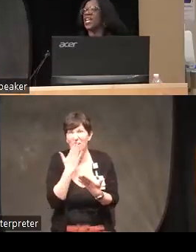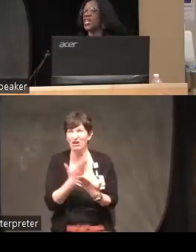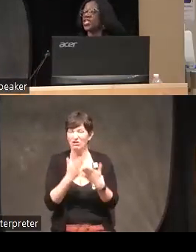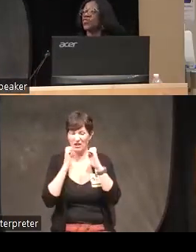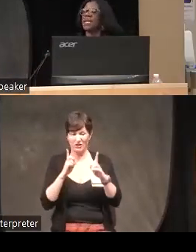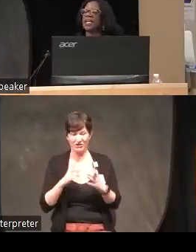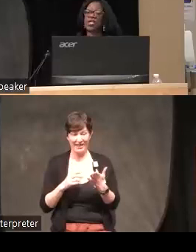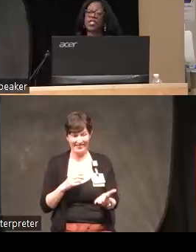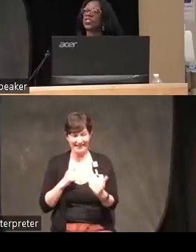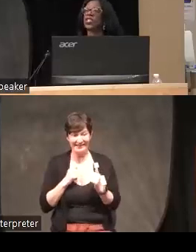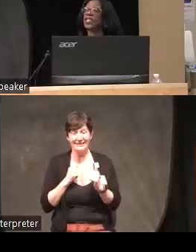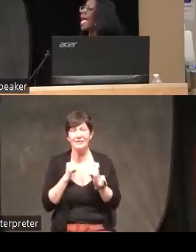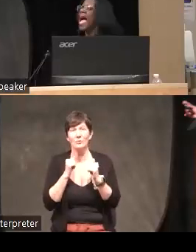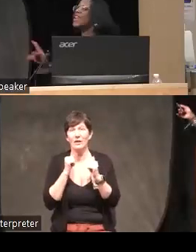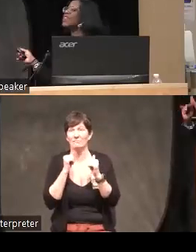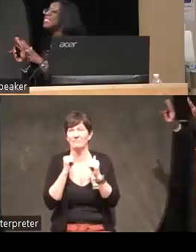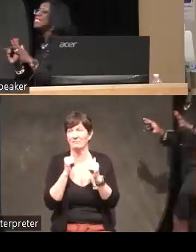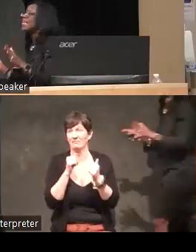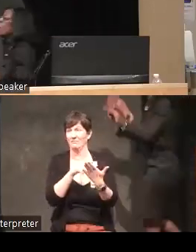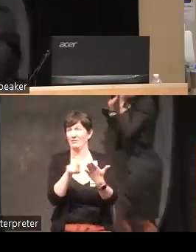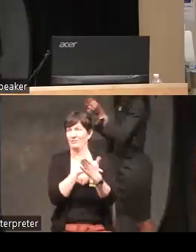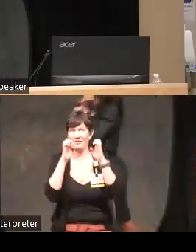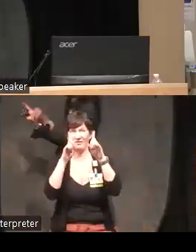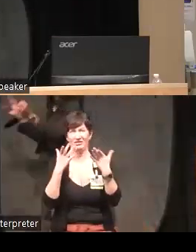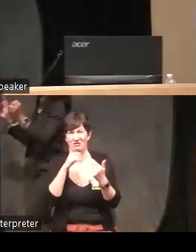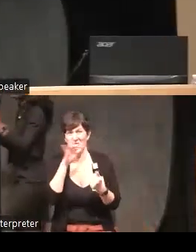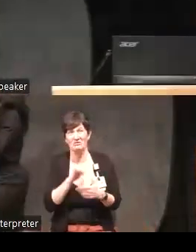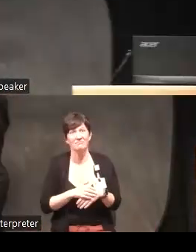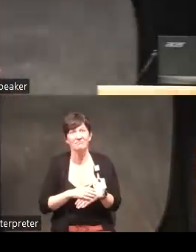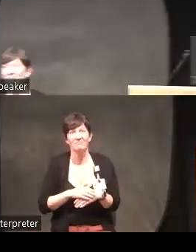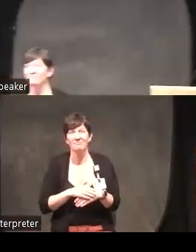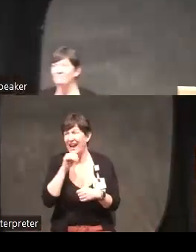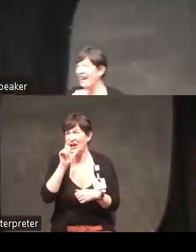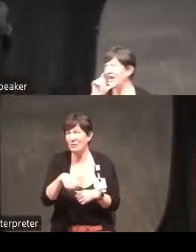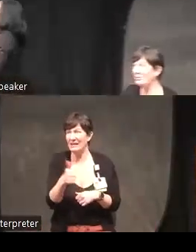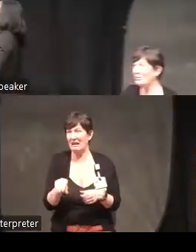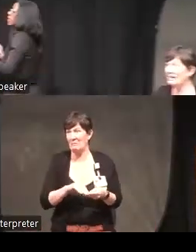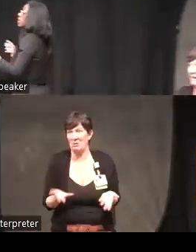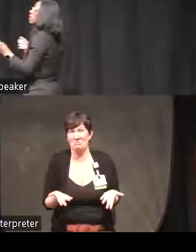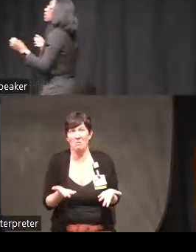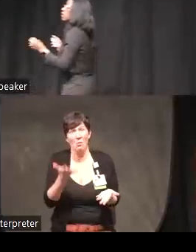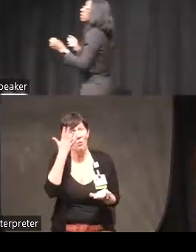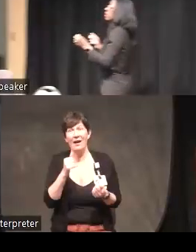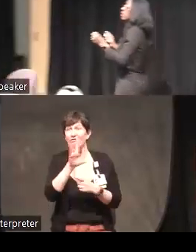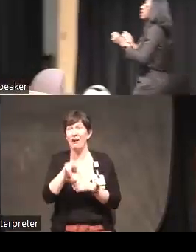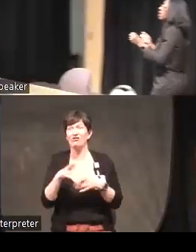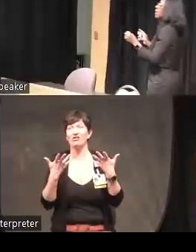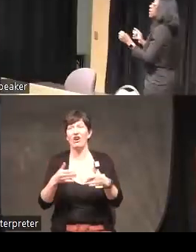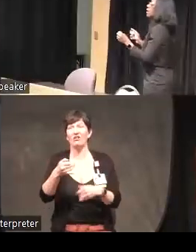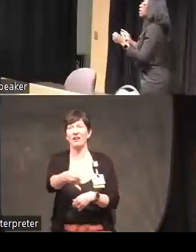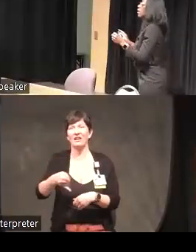what education discrimination used to look like. I don't need this anymore because I have a totally segregated Rochester,